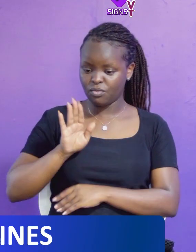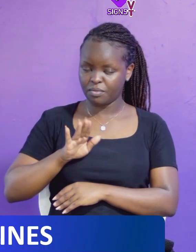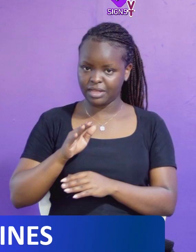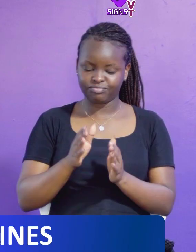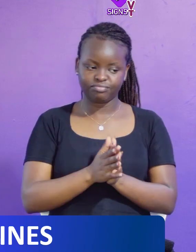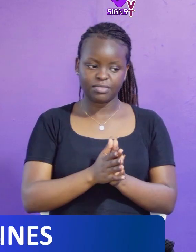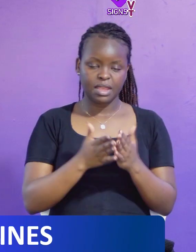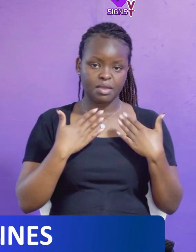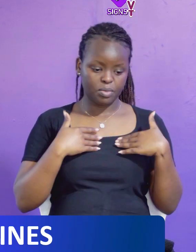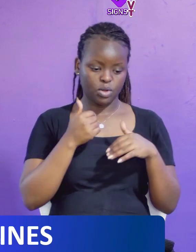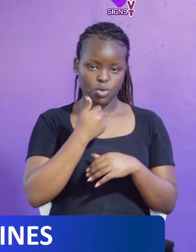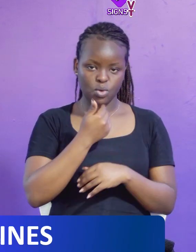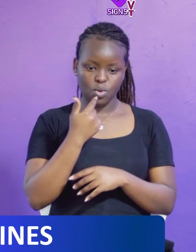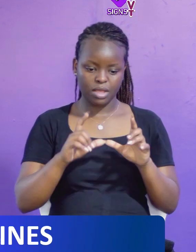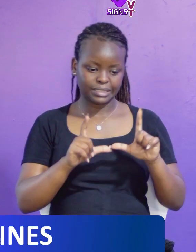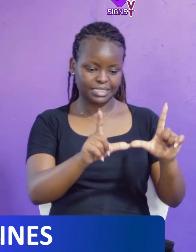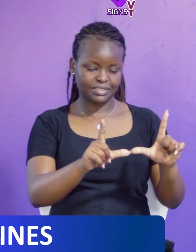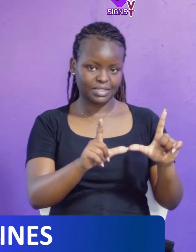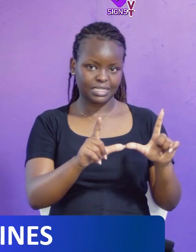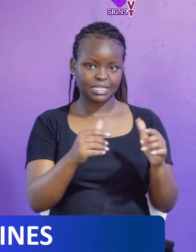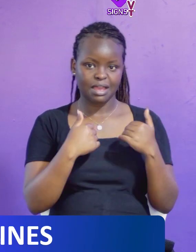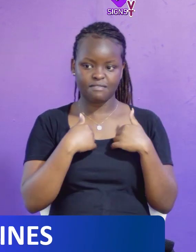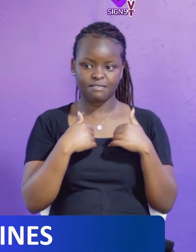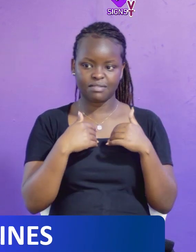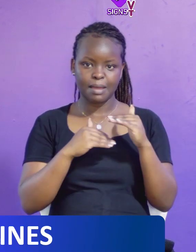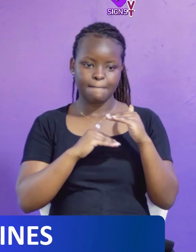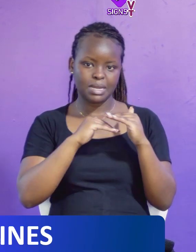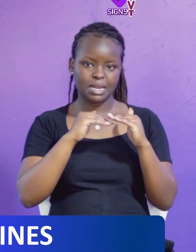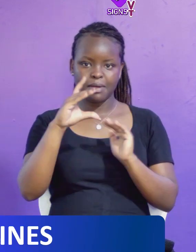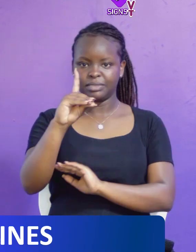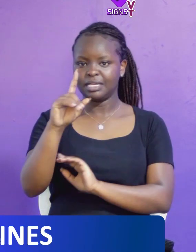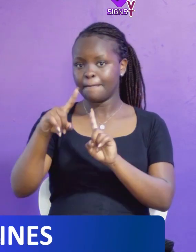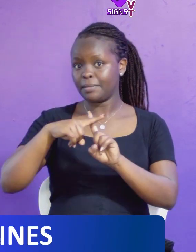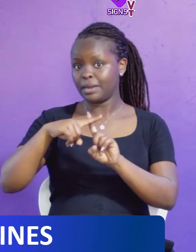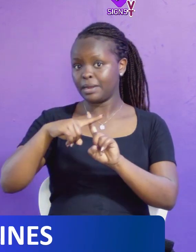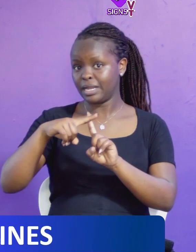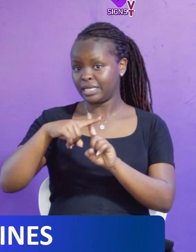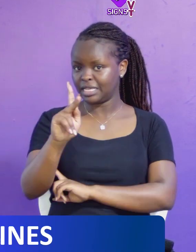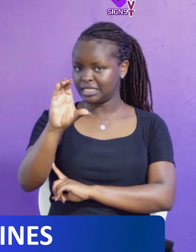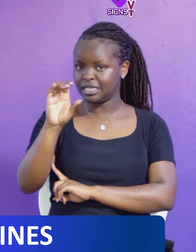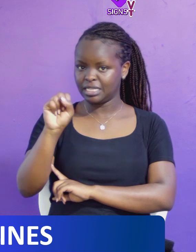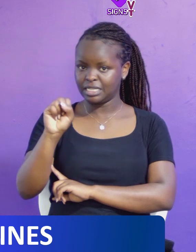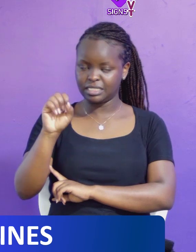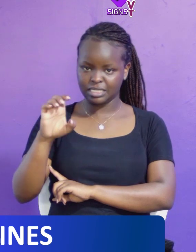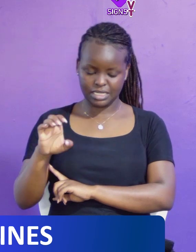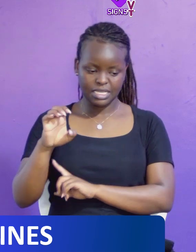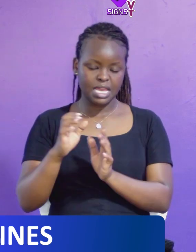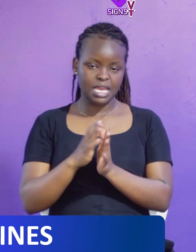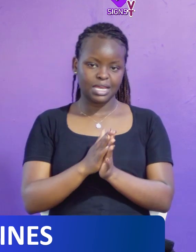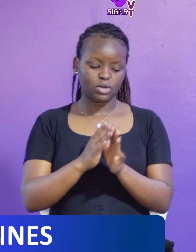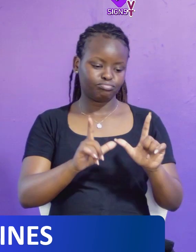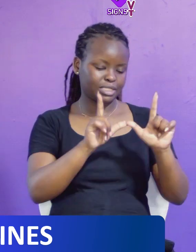or certificate must have a minimum mean grade of D+ in KCSE and either a relevant certificate